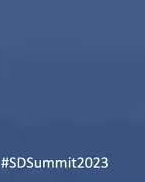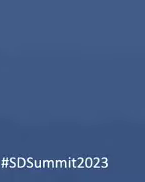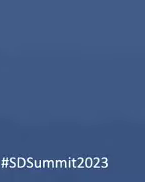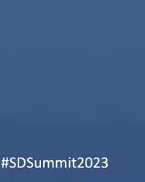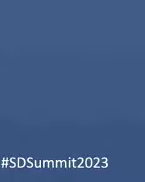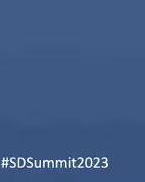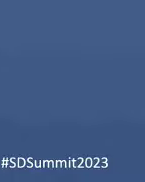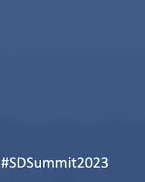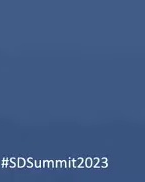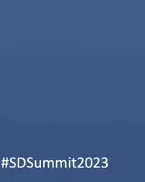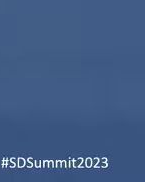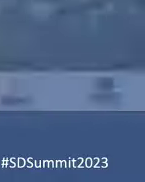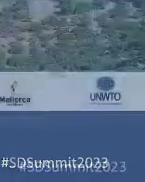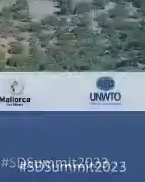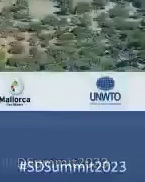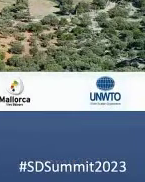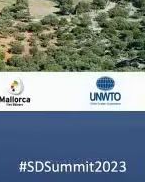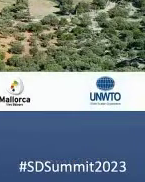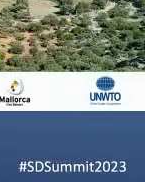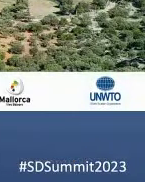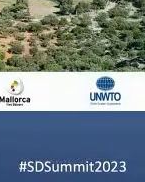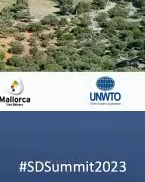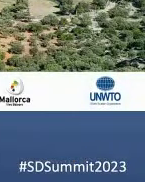I got a way to go